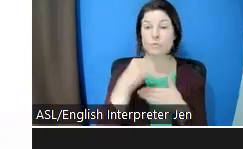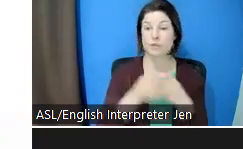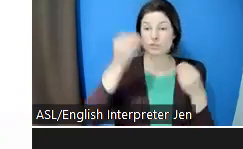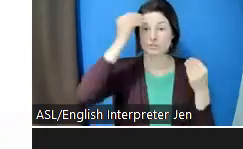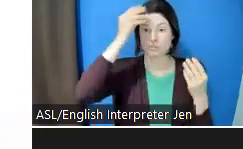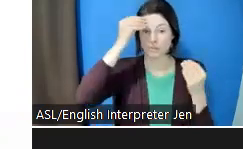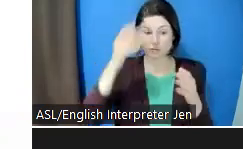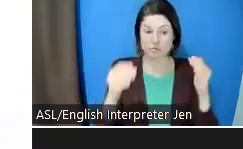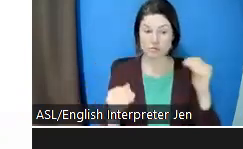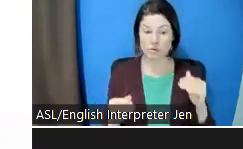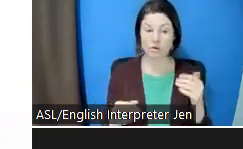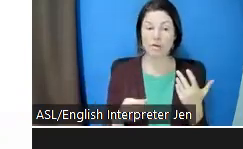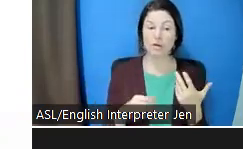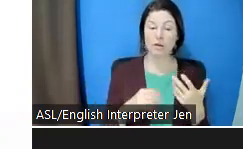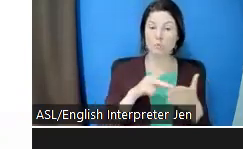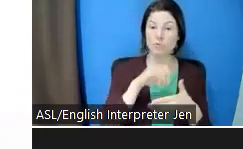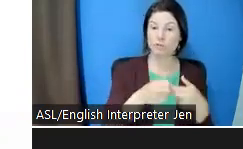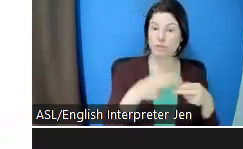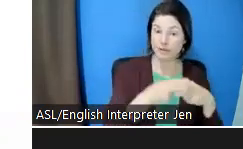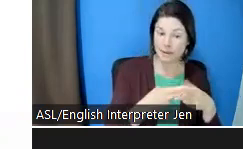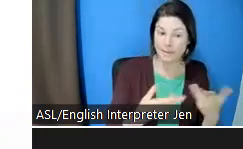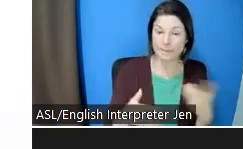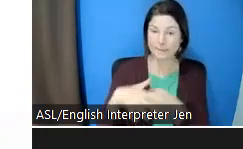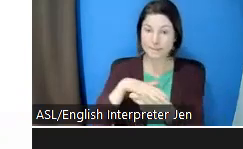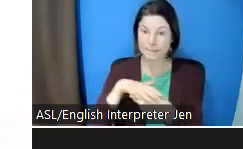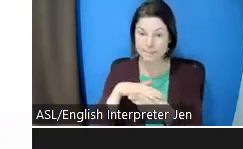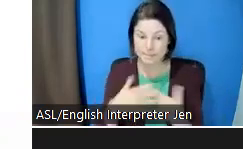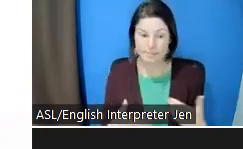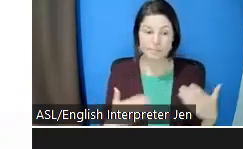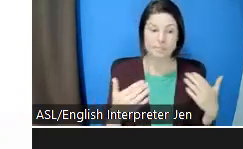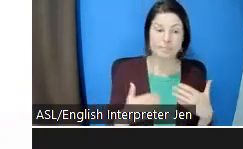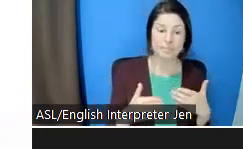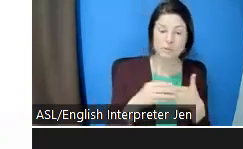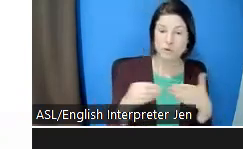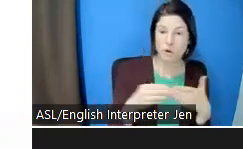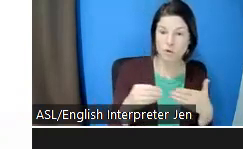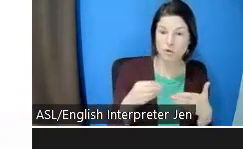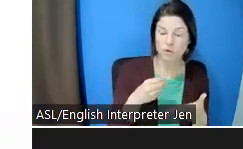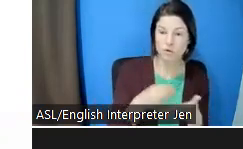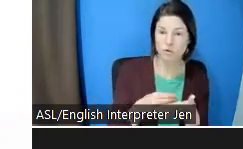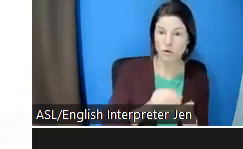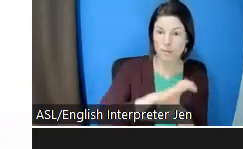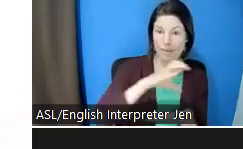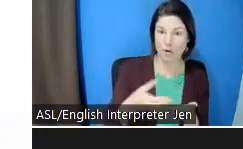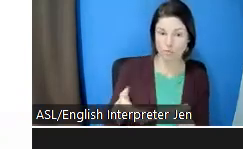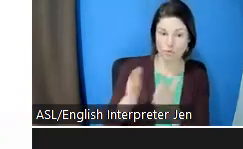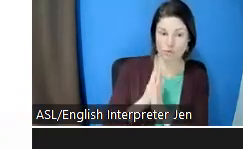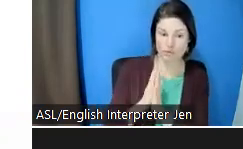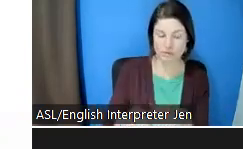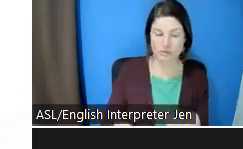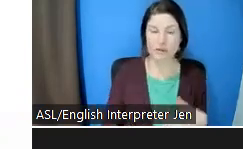and then the project elements. As you can see here at the bottom, we have a few project elements that